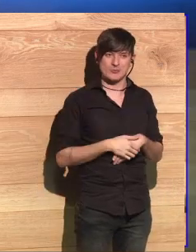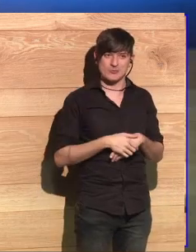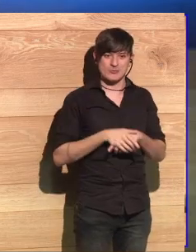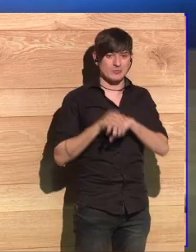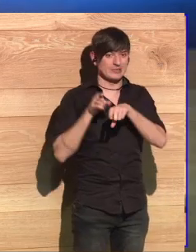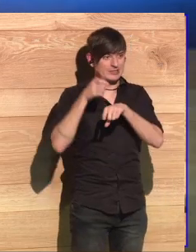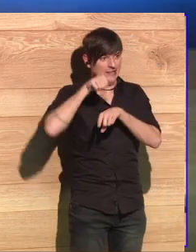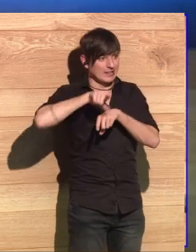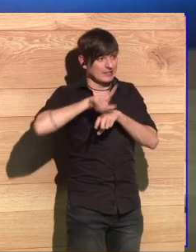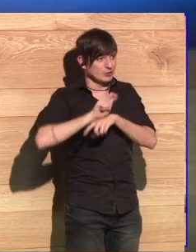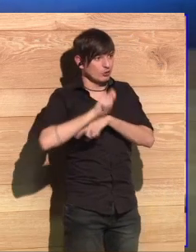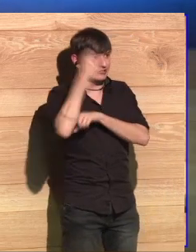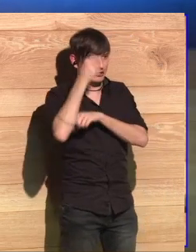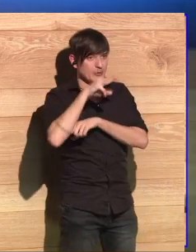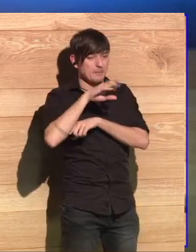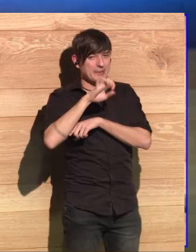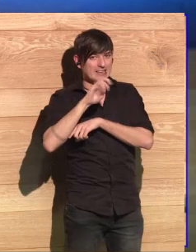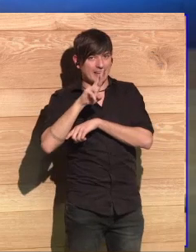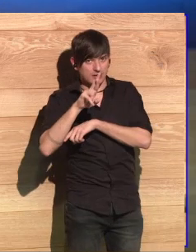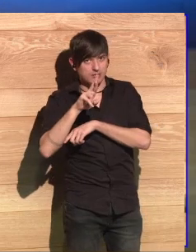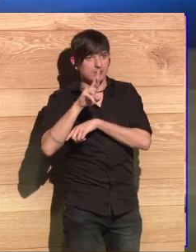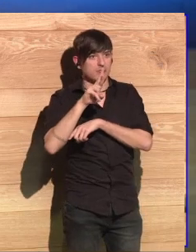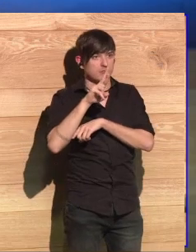Isn't it interesting for you,